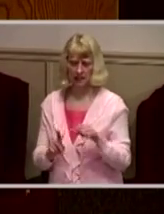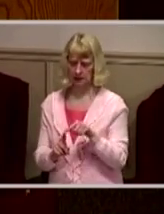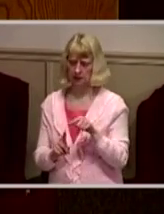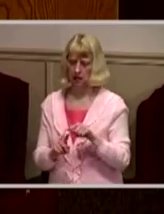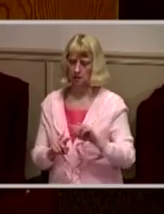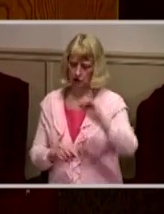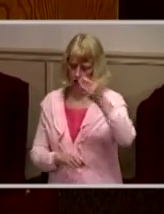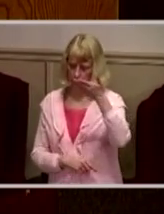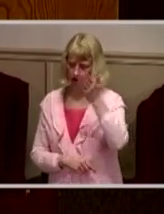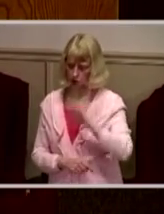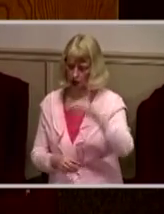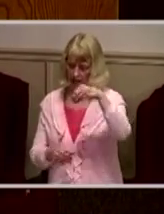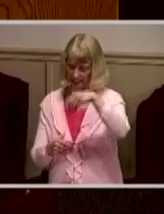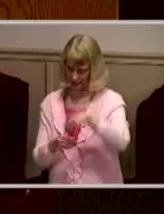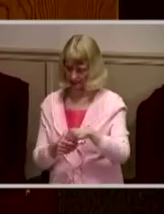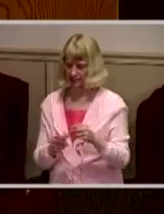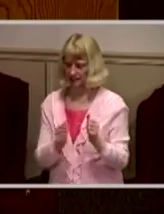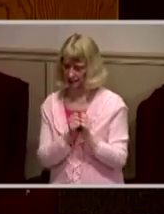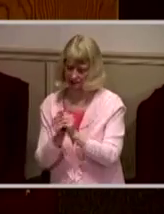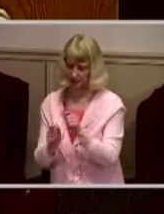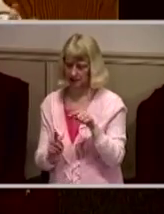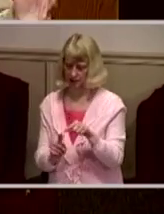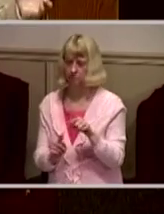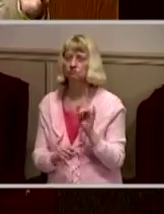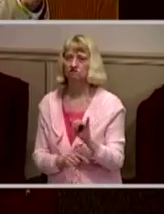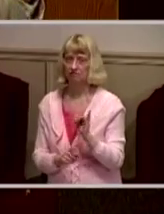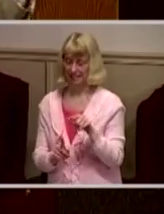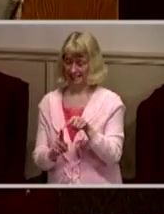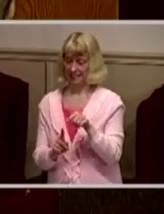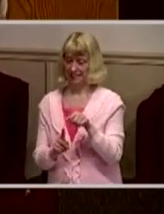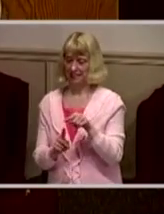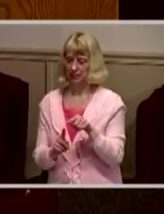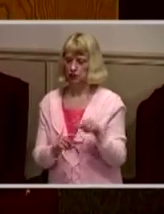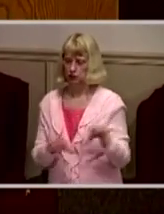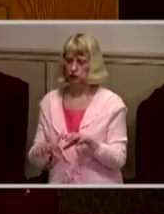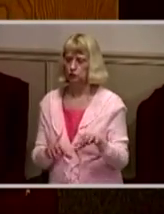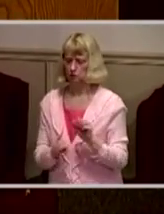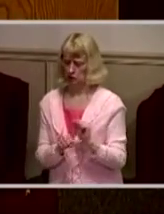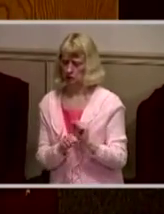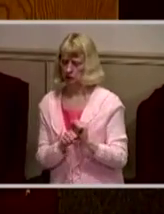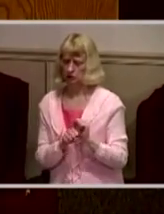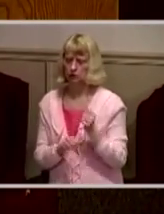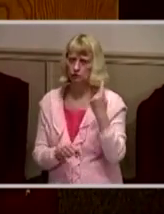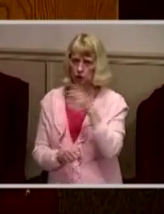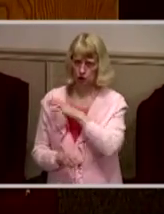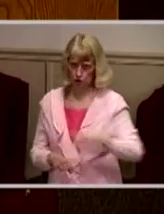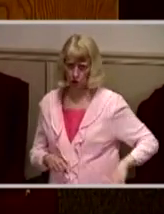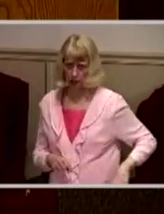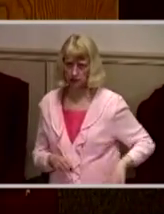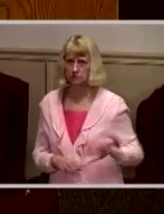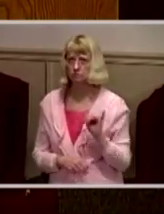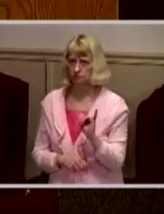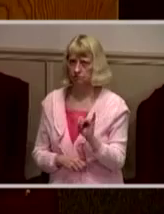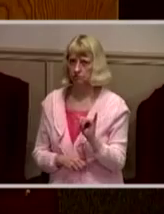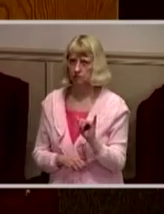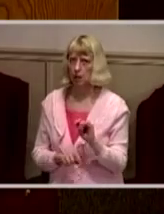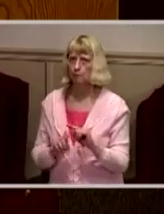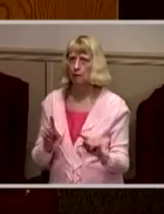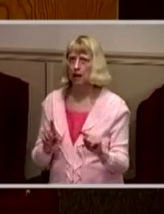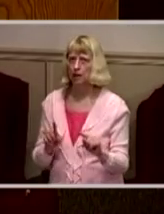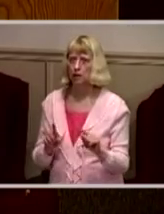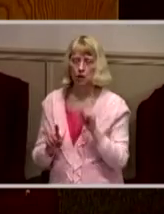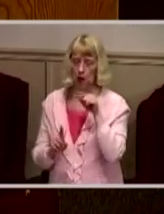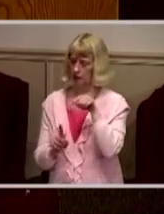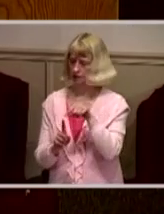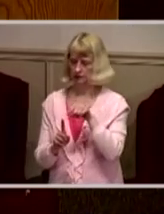the grace of God which was with me. He said, yes, I was able to do a lot of things for the cause of Christ, but it was not